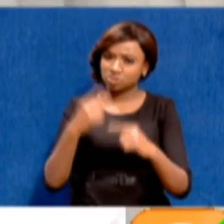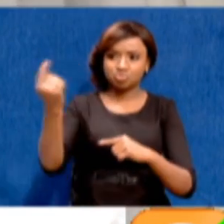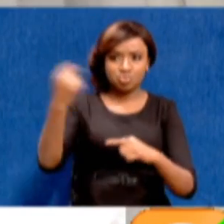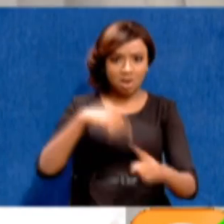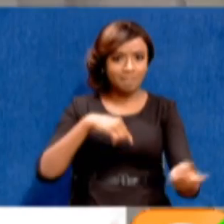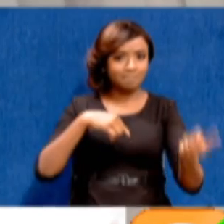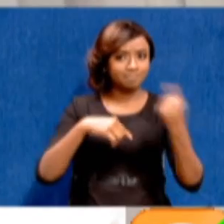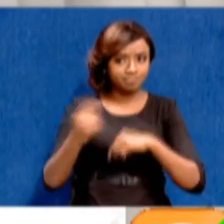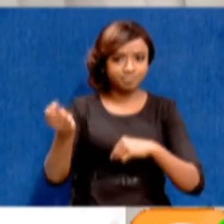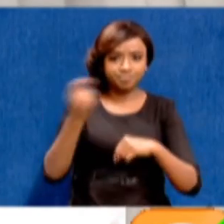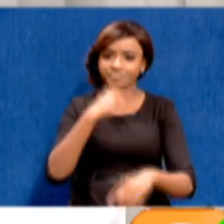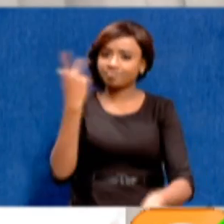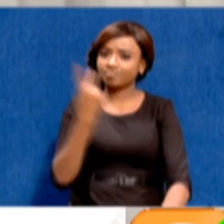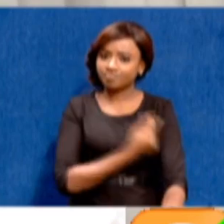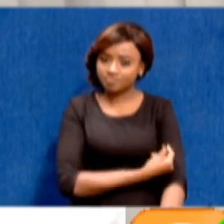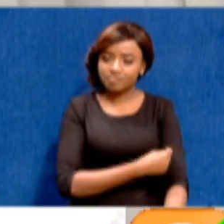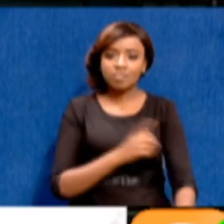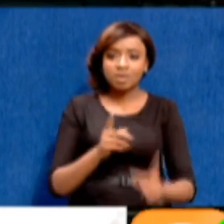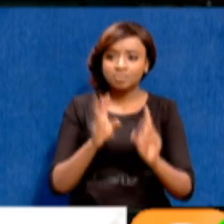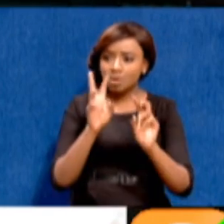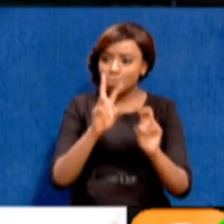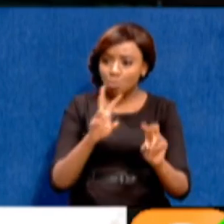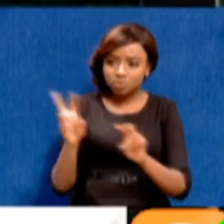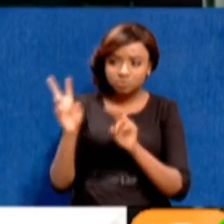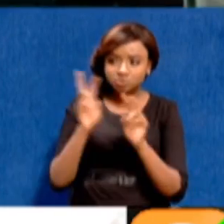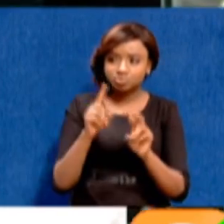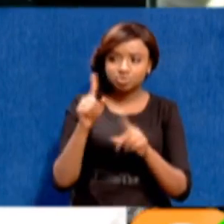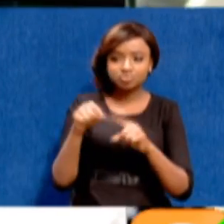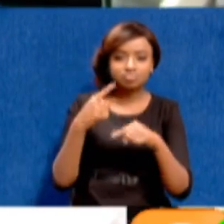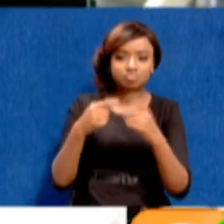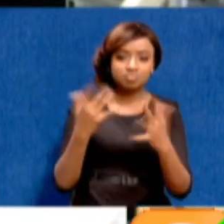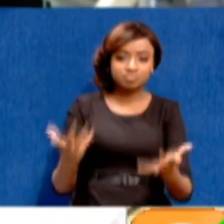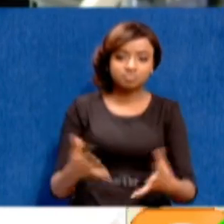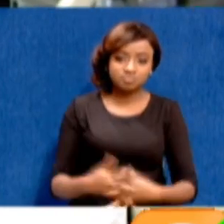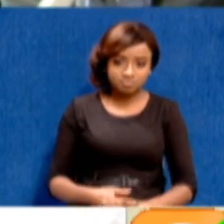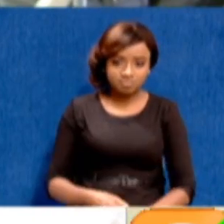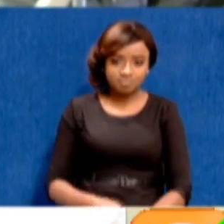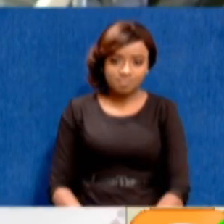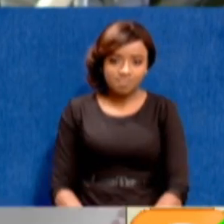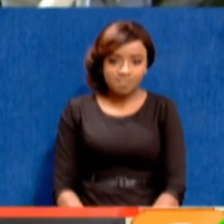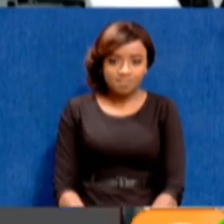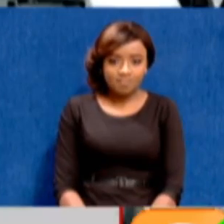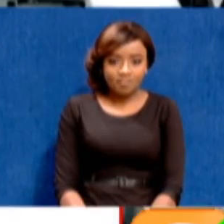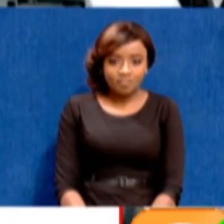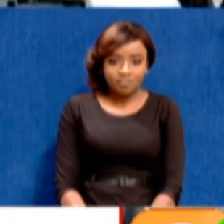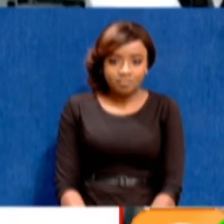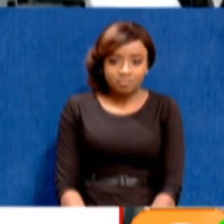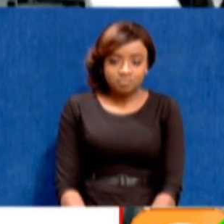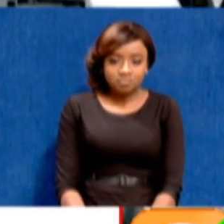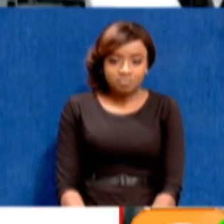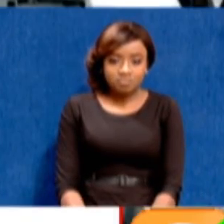visits, and you continue monitoring them. Pamela Asigi, Citizen TV.